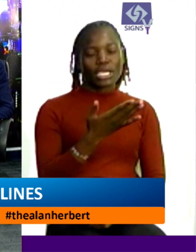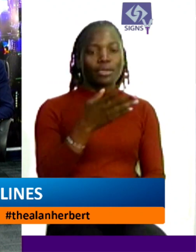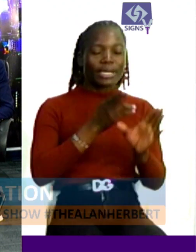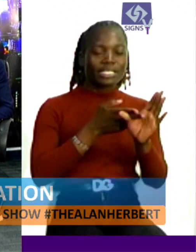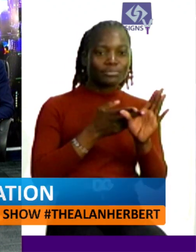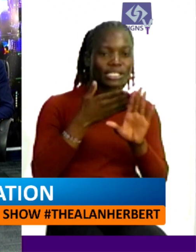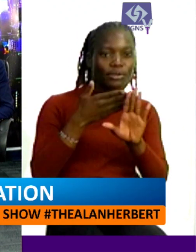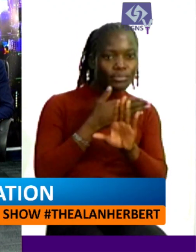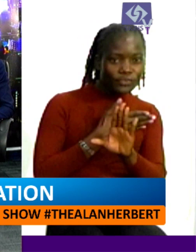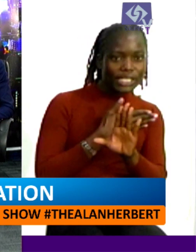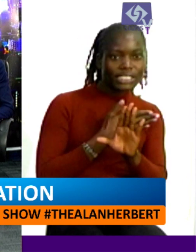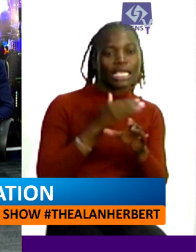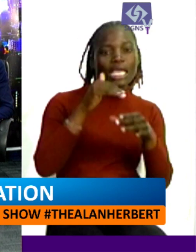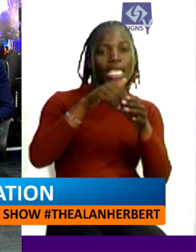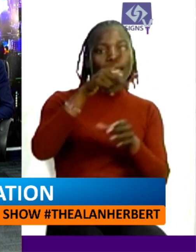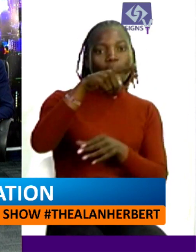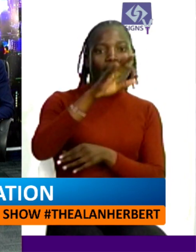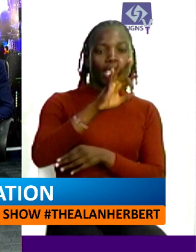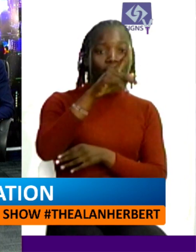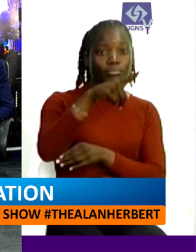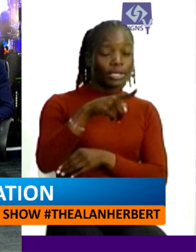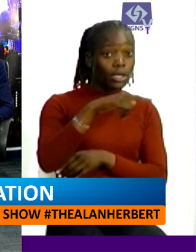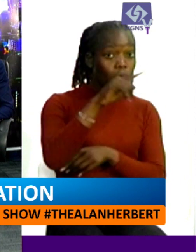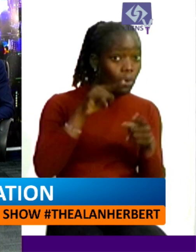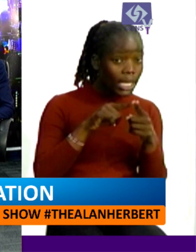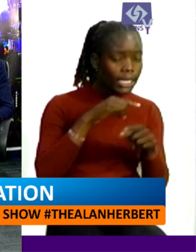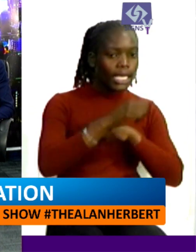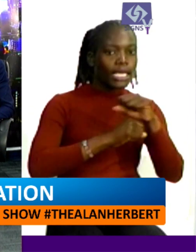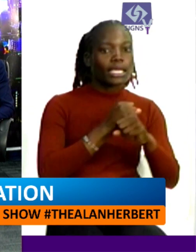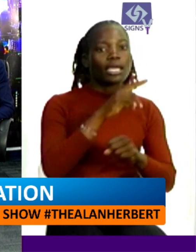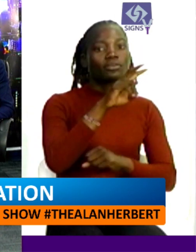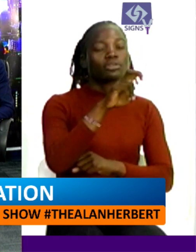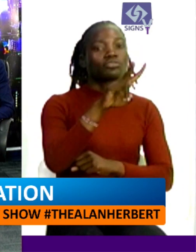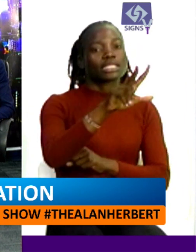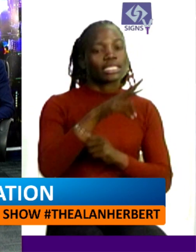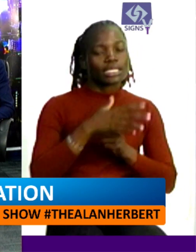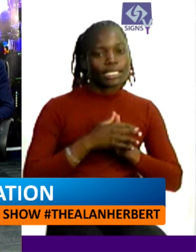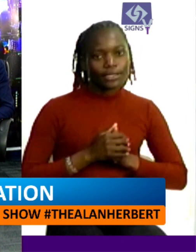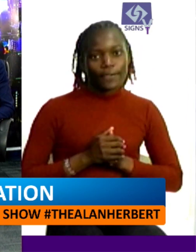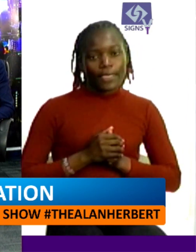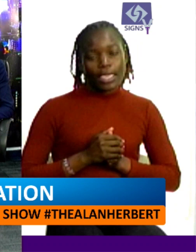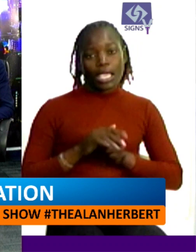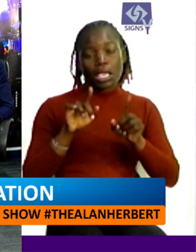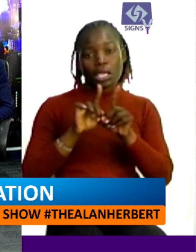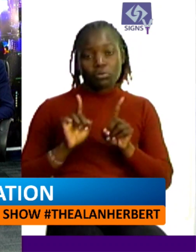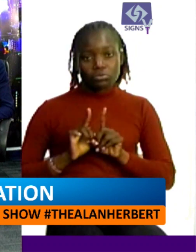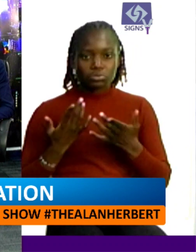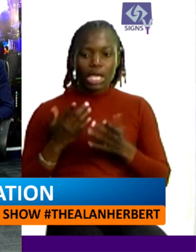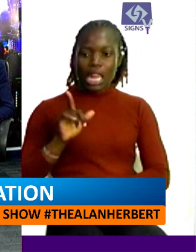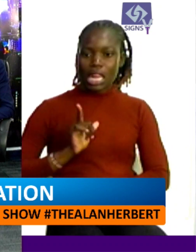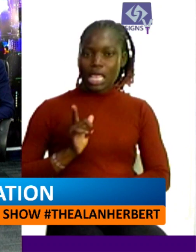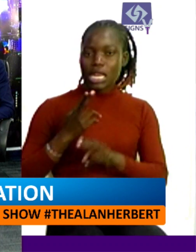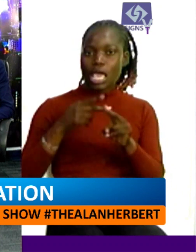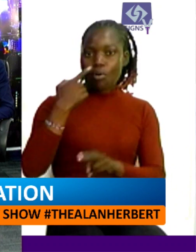the cohort of 2023, Spring 2023 cohort. And on my immediate left is